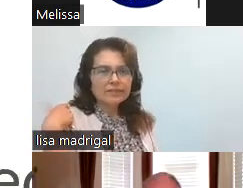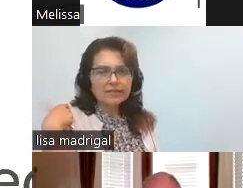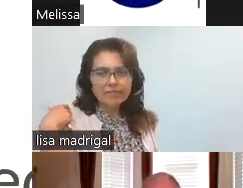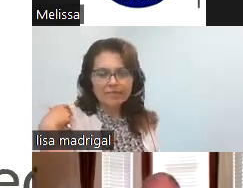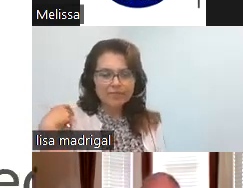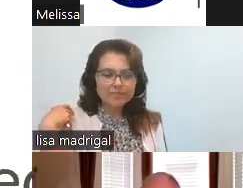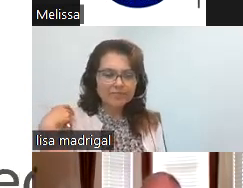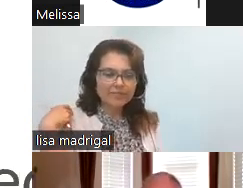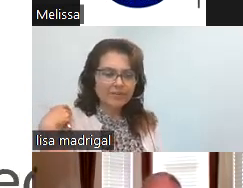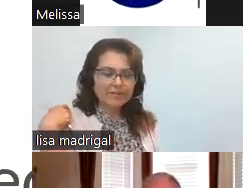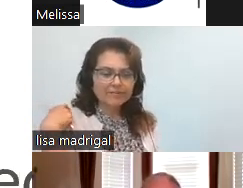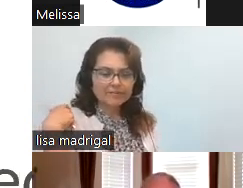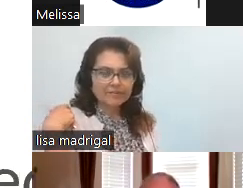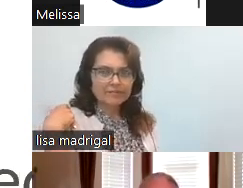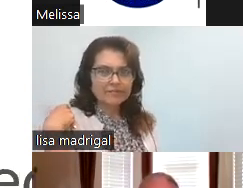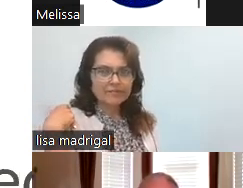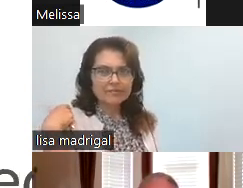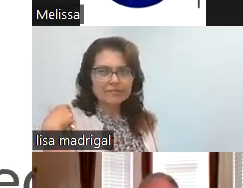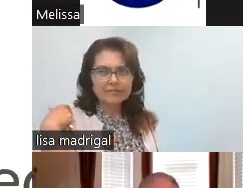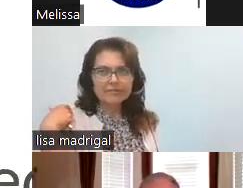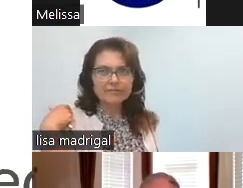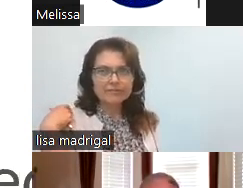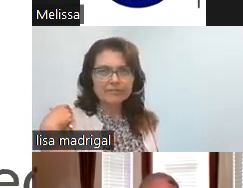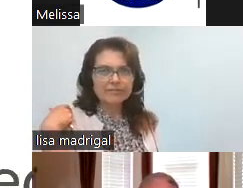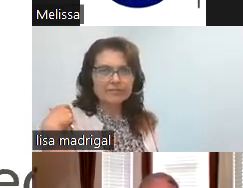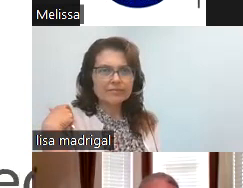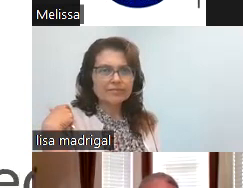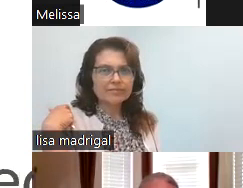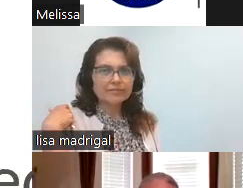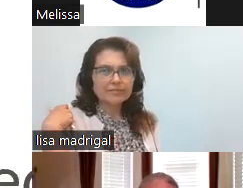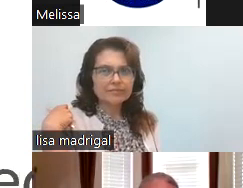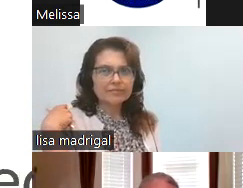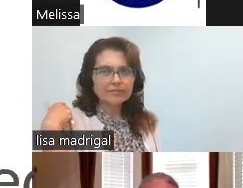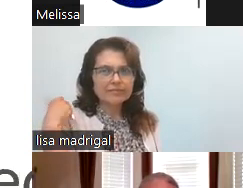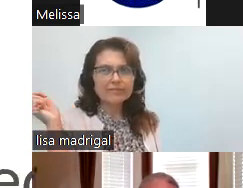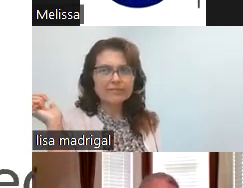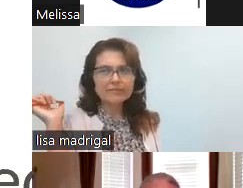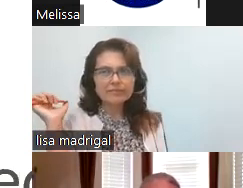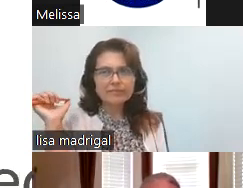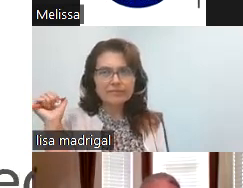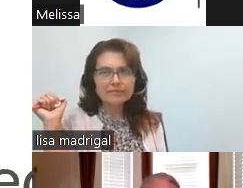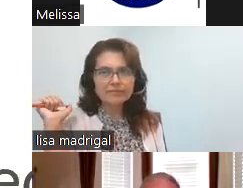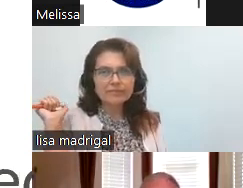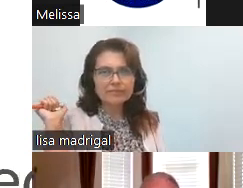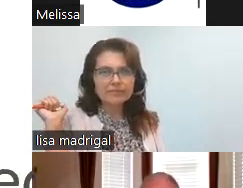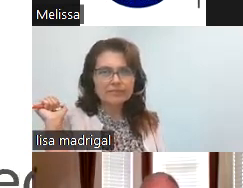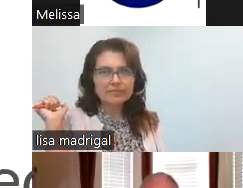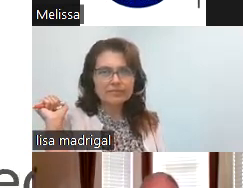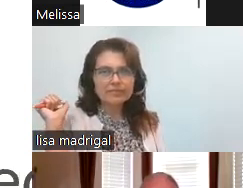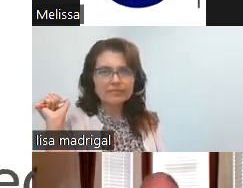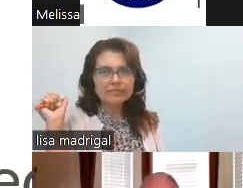So the Medication Consistency Program was born out of Senate Bill 17019 in